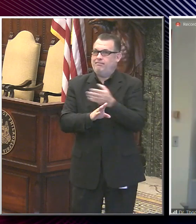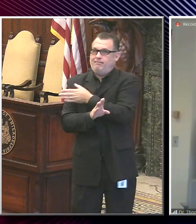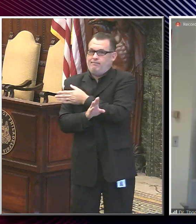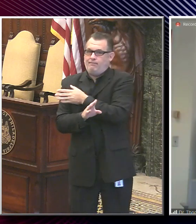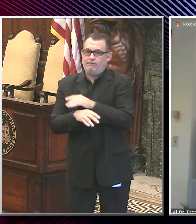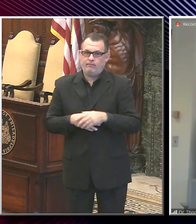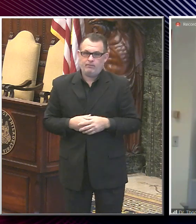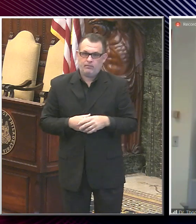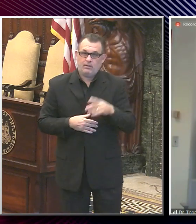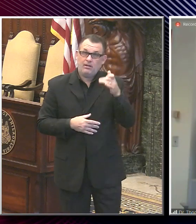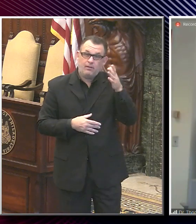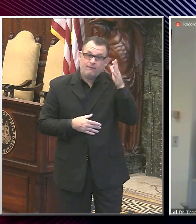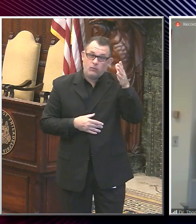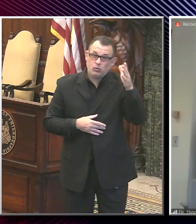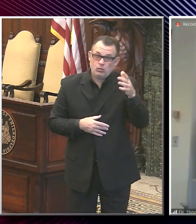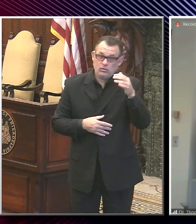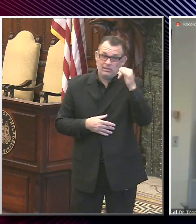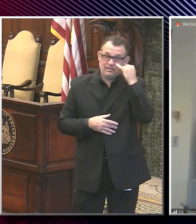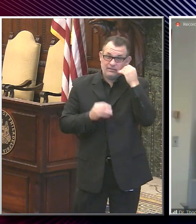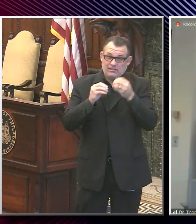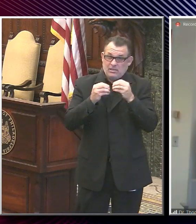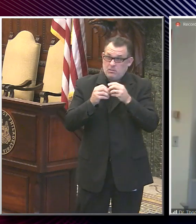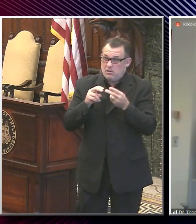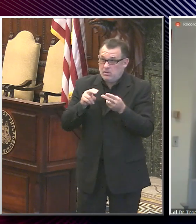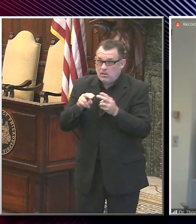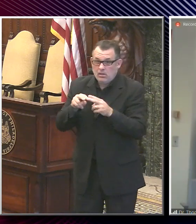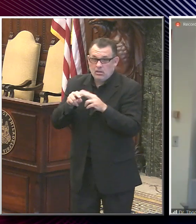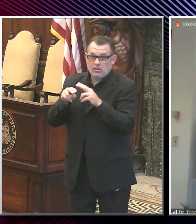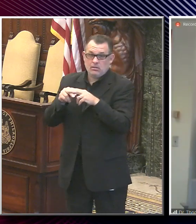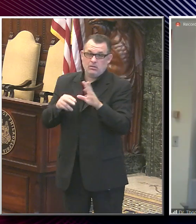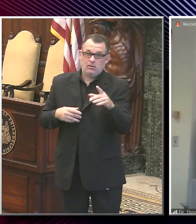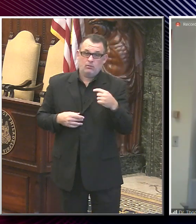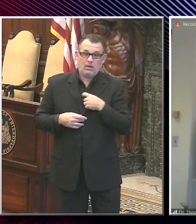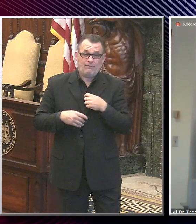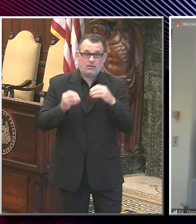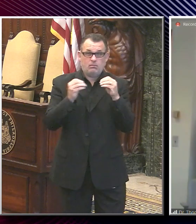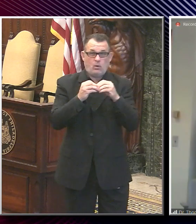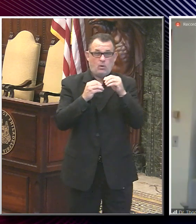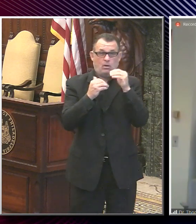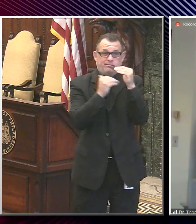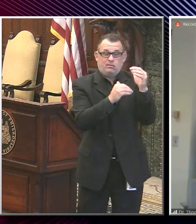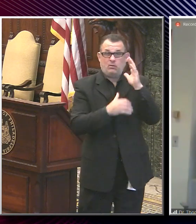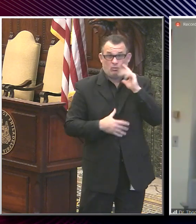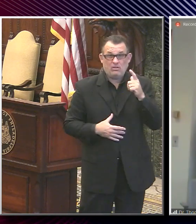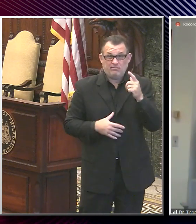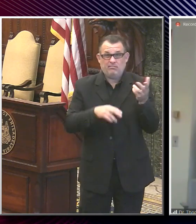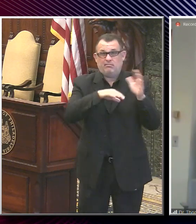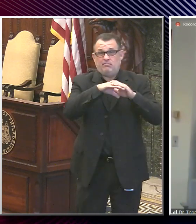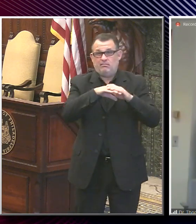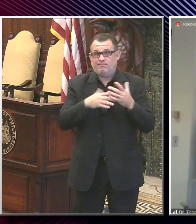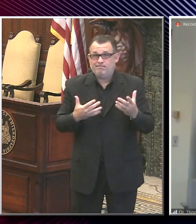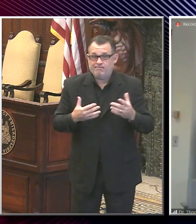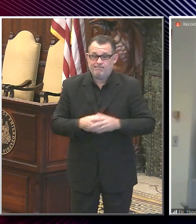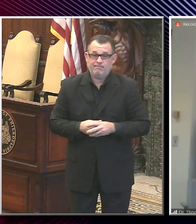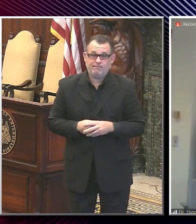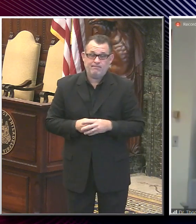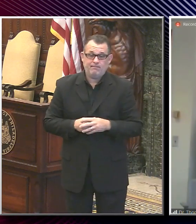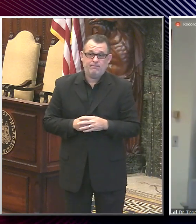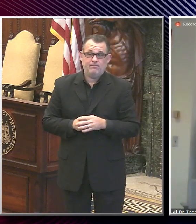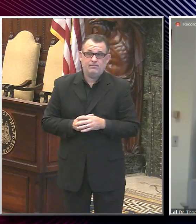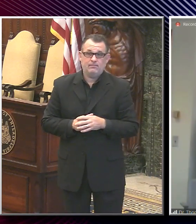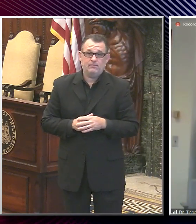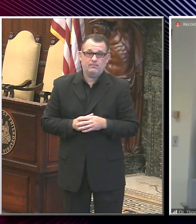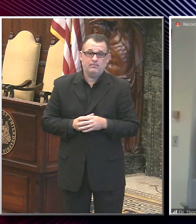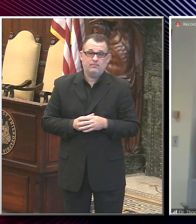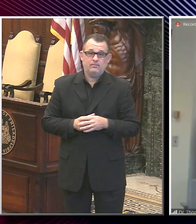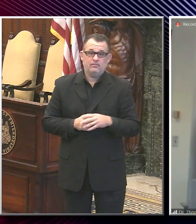in the future if our case rates start to rise as the seasons change and the virus starts to behave differently. And to individuals, let me just